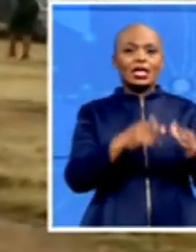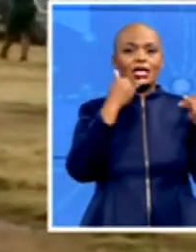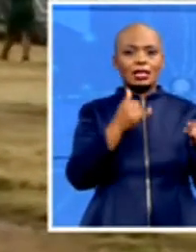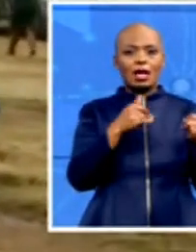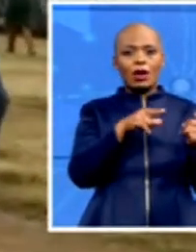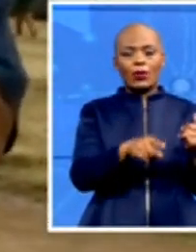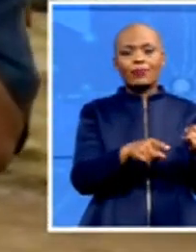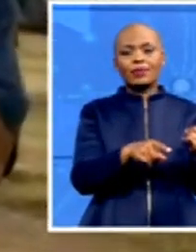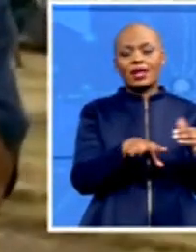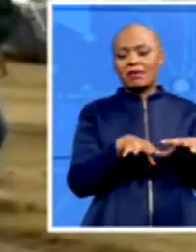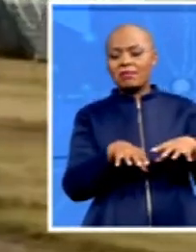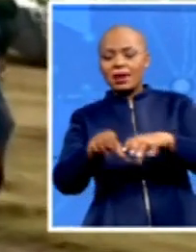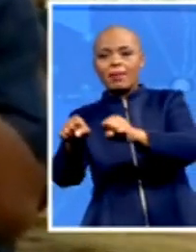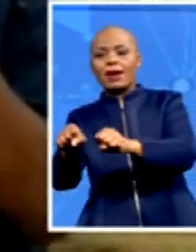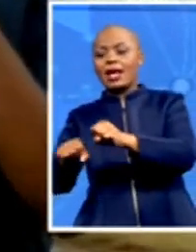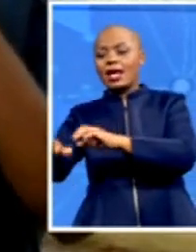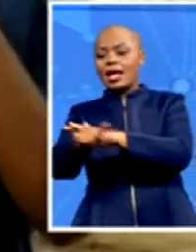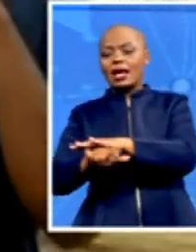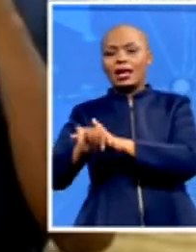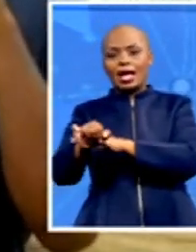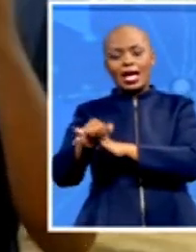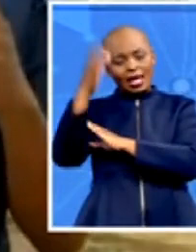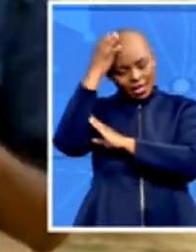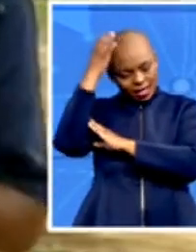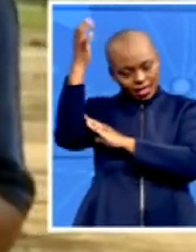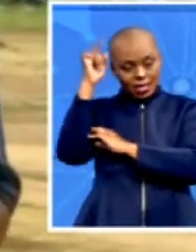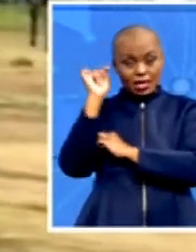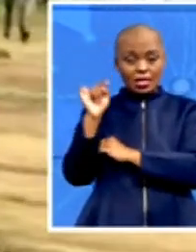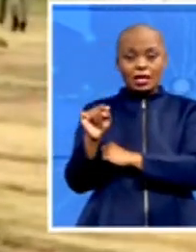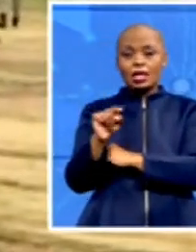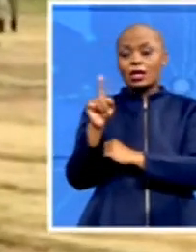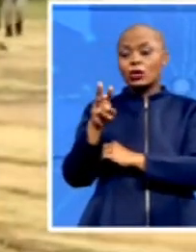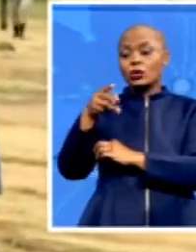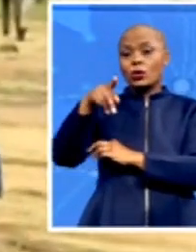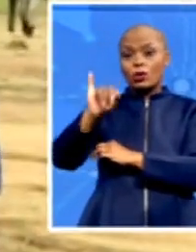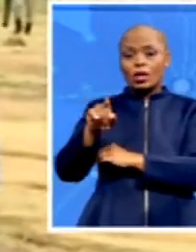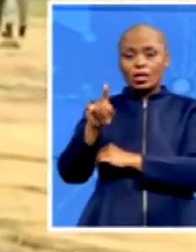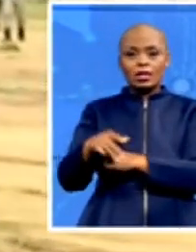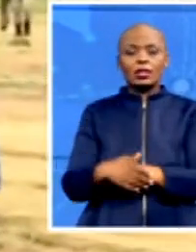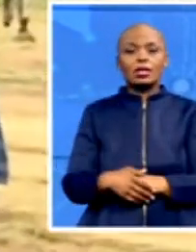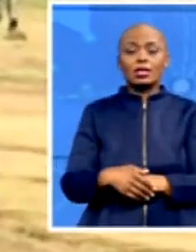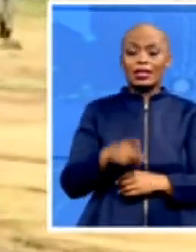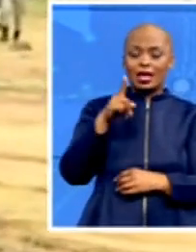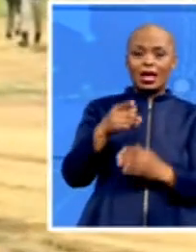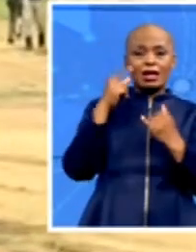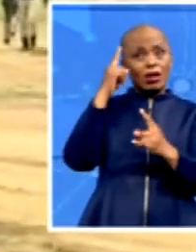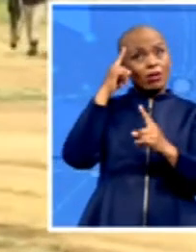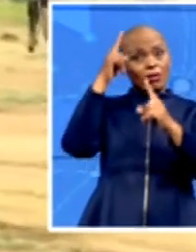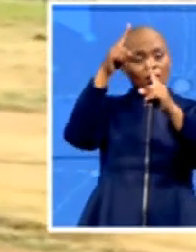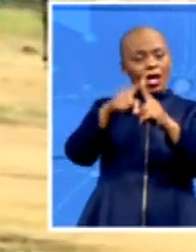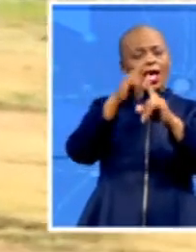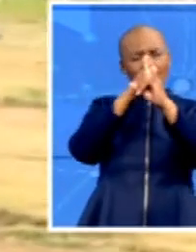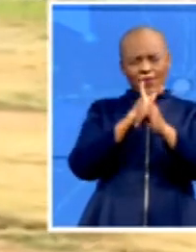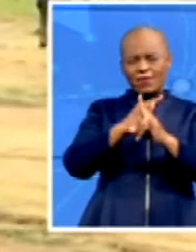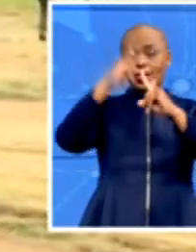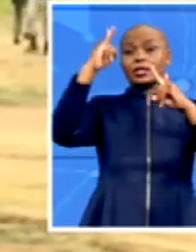wars that were fought that time. The Zulu warriors securing a decisive victory against a British force that